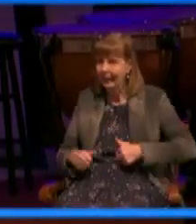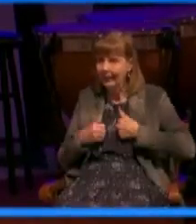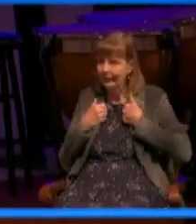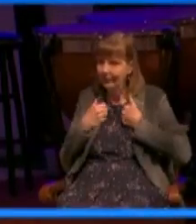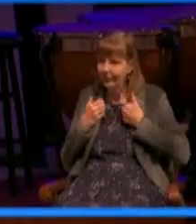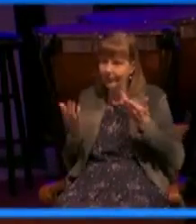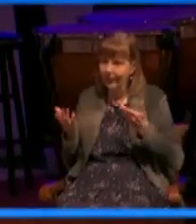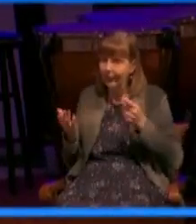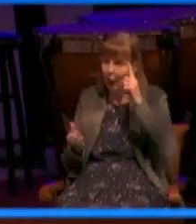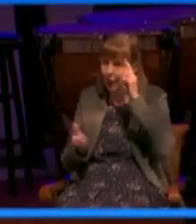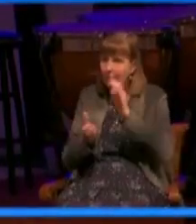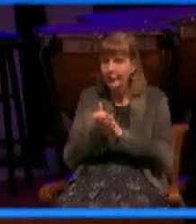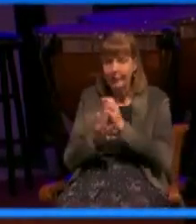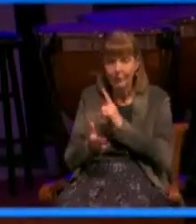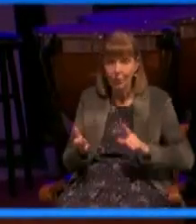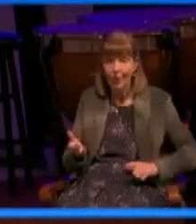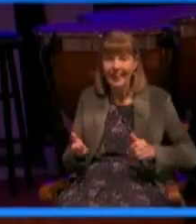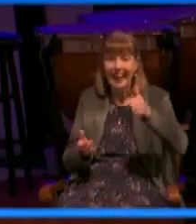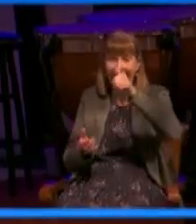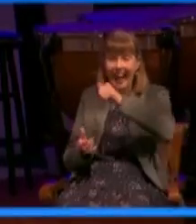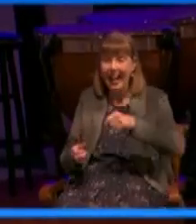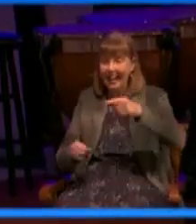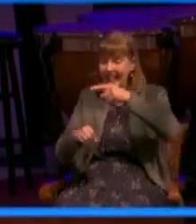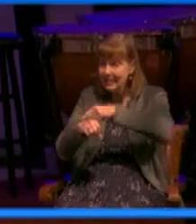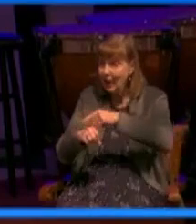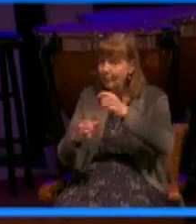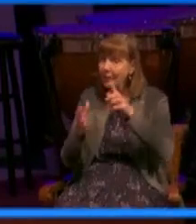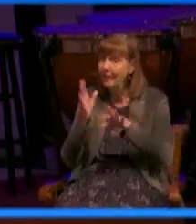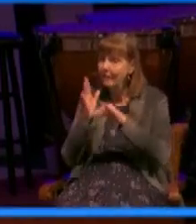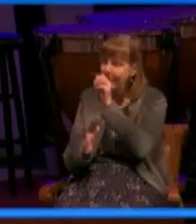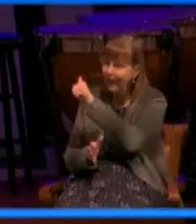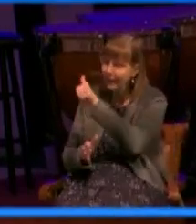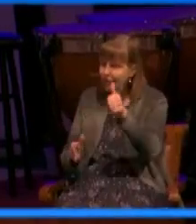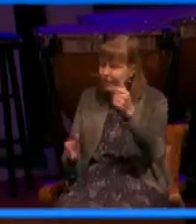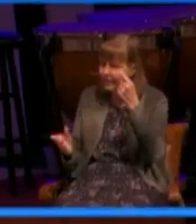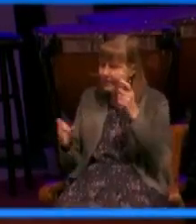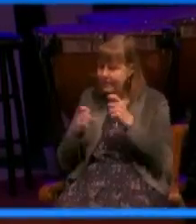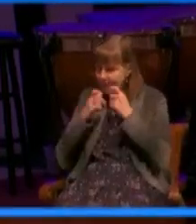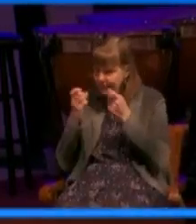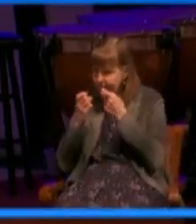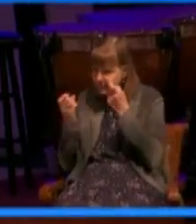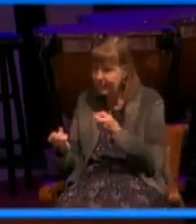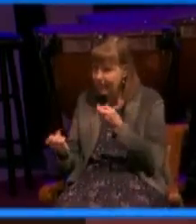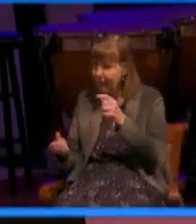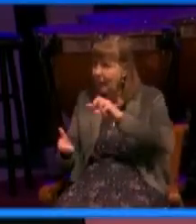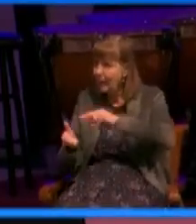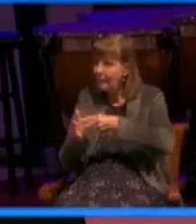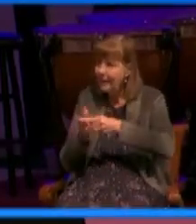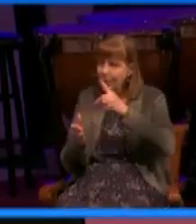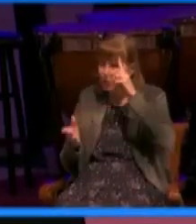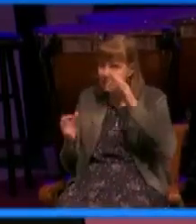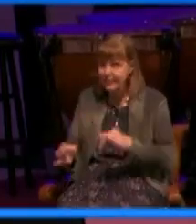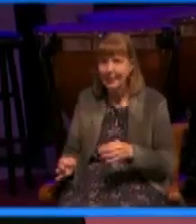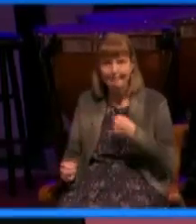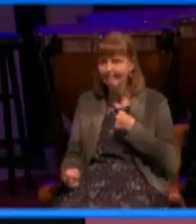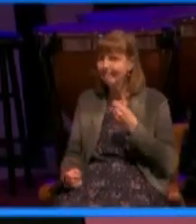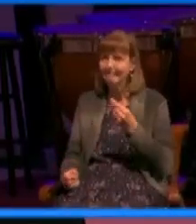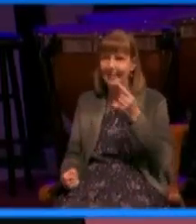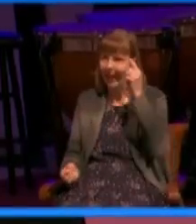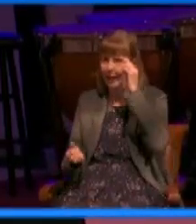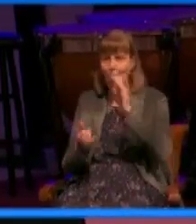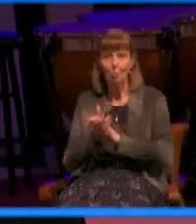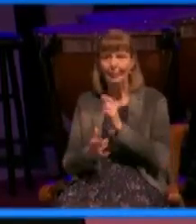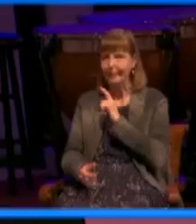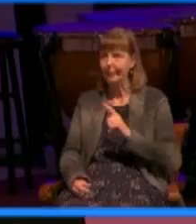believes the Lord. Anytime you find yourself in sin, you have decided not to believe the Lord. You have decided that his word is not true, that your way